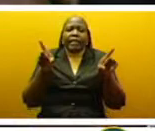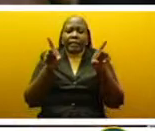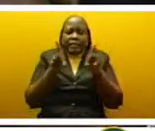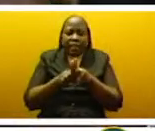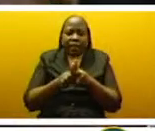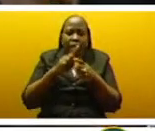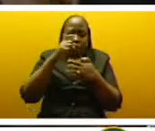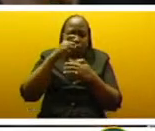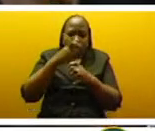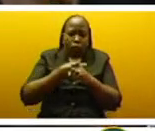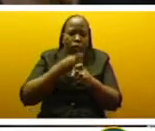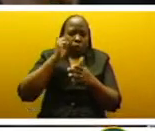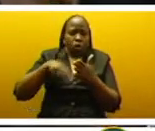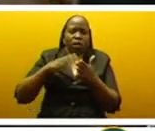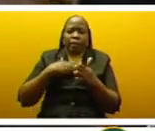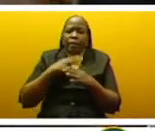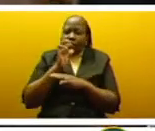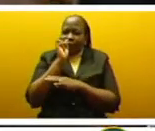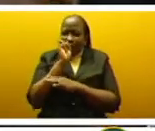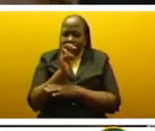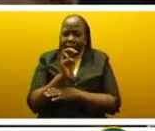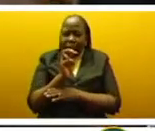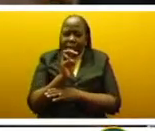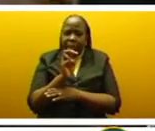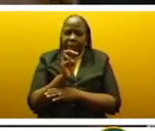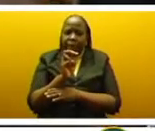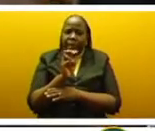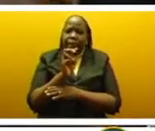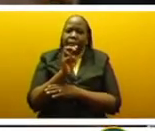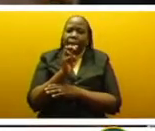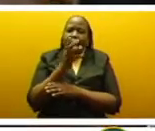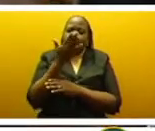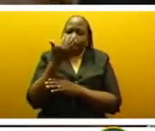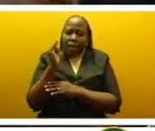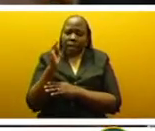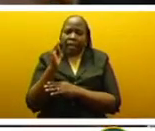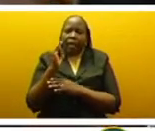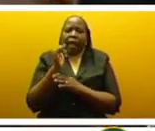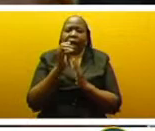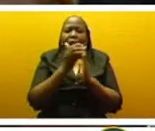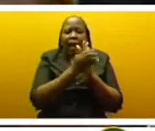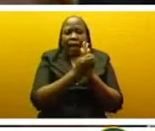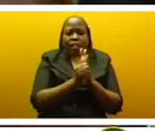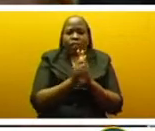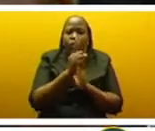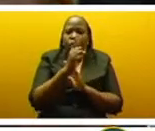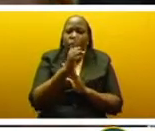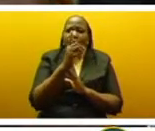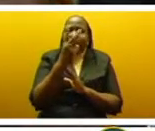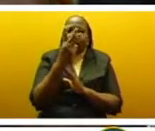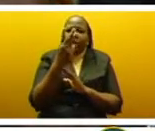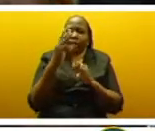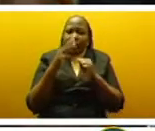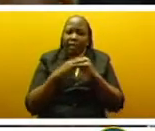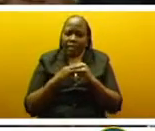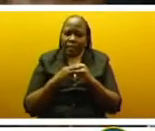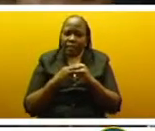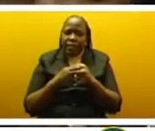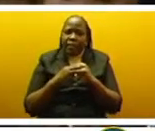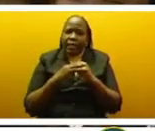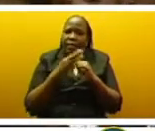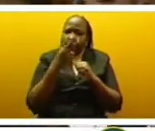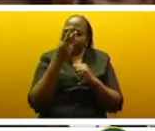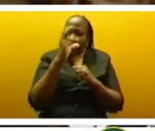what I can see, is that this, by the law, by Article 138, 3C, it says